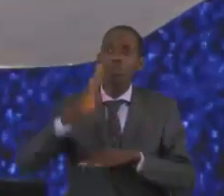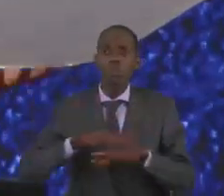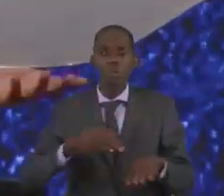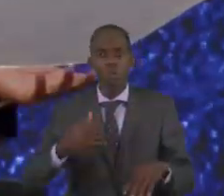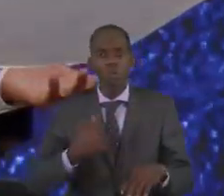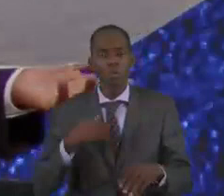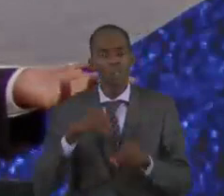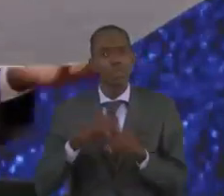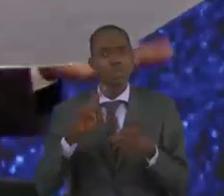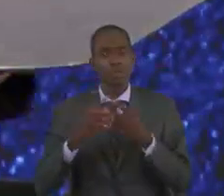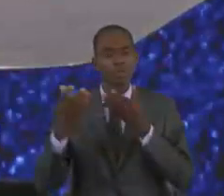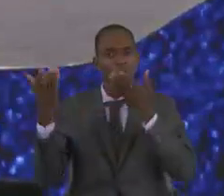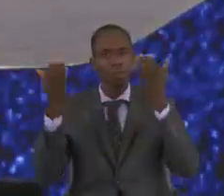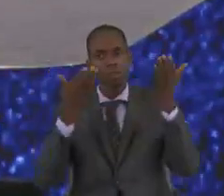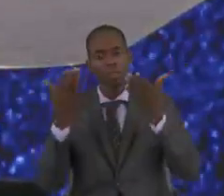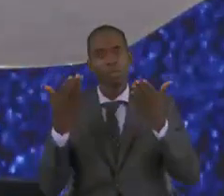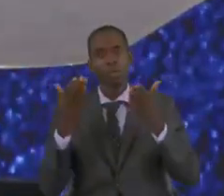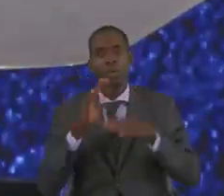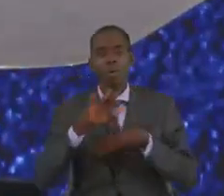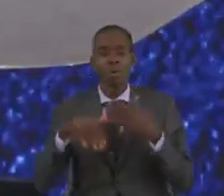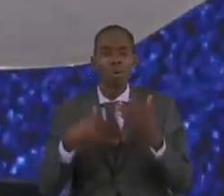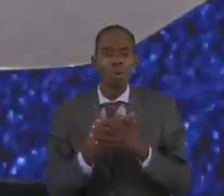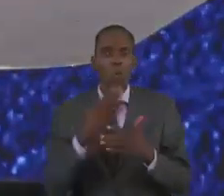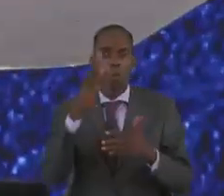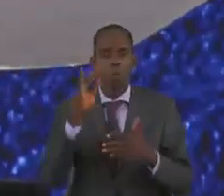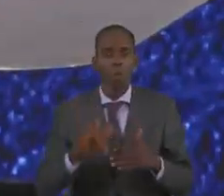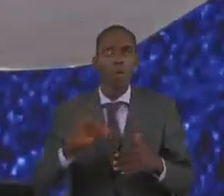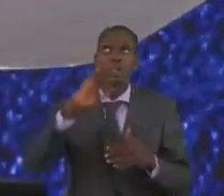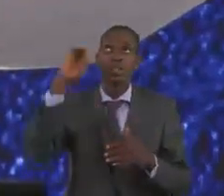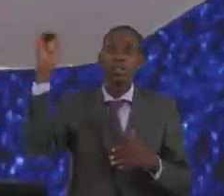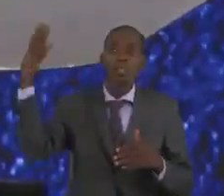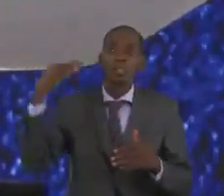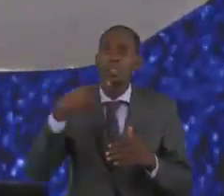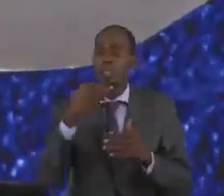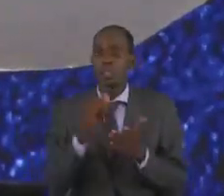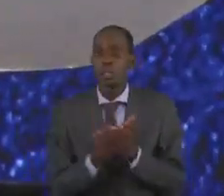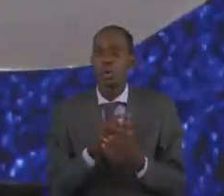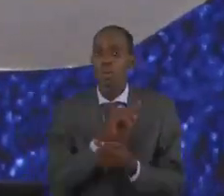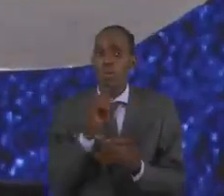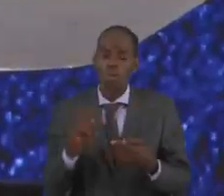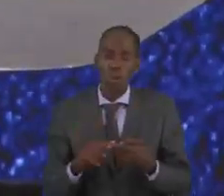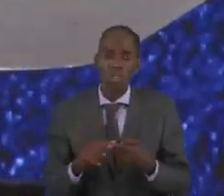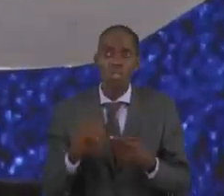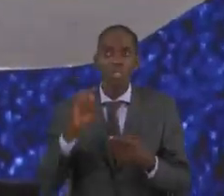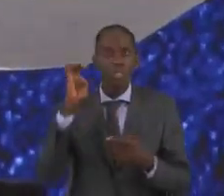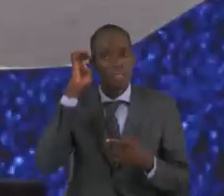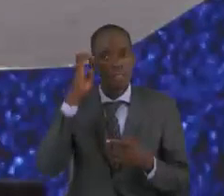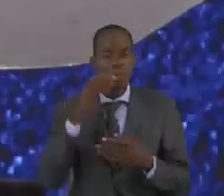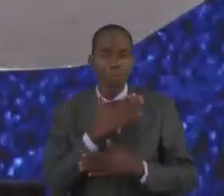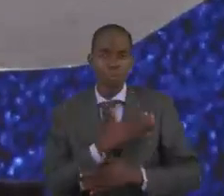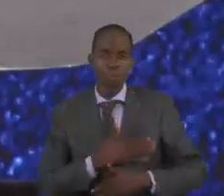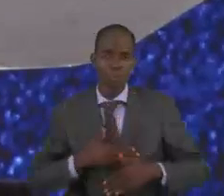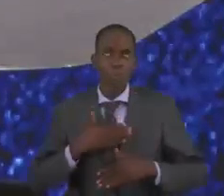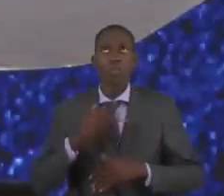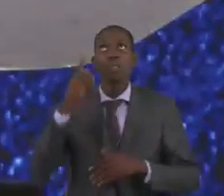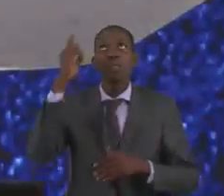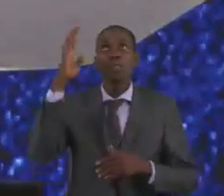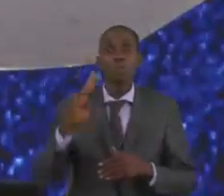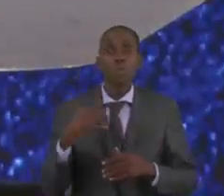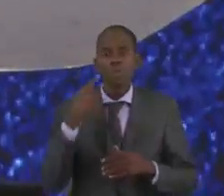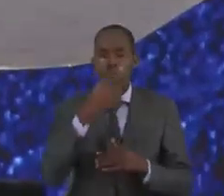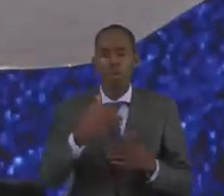into service, all by grace. It said, when it pleased God, who